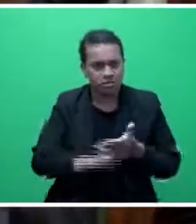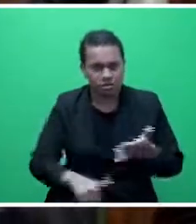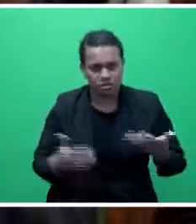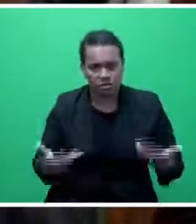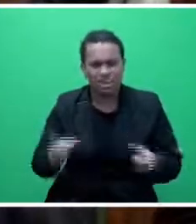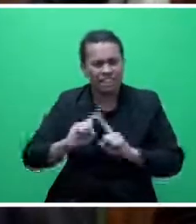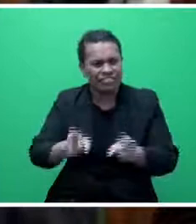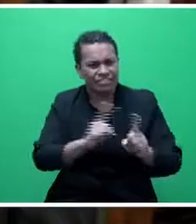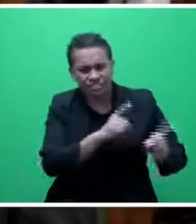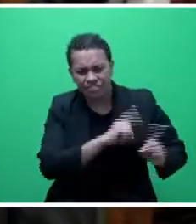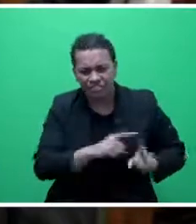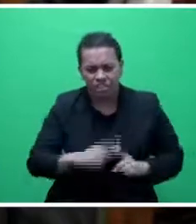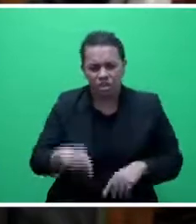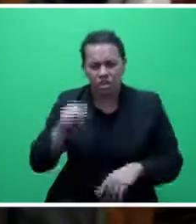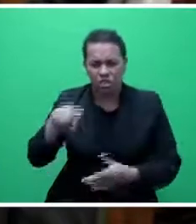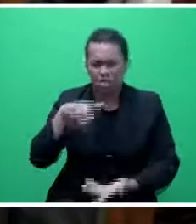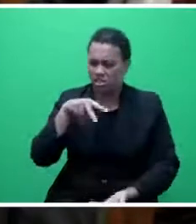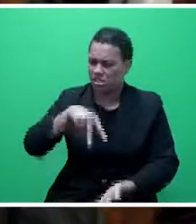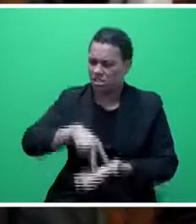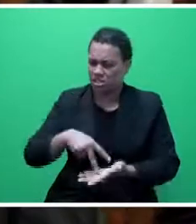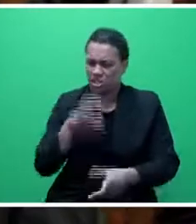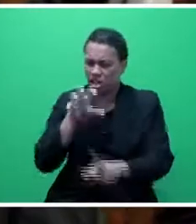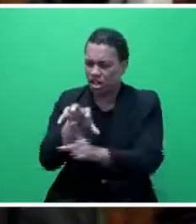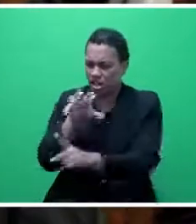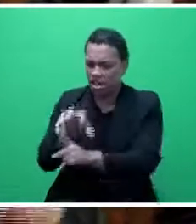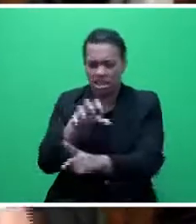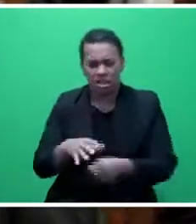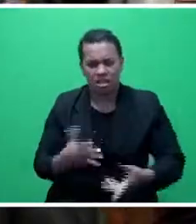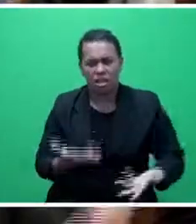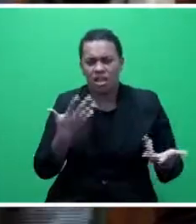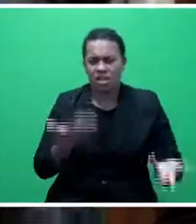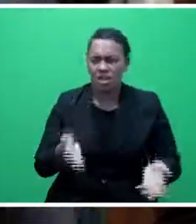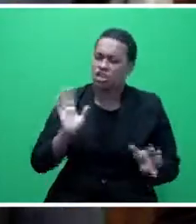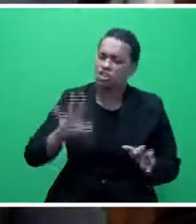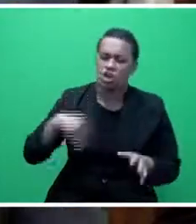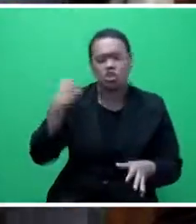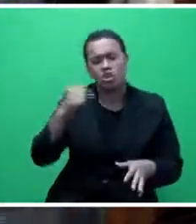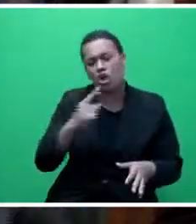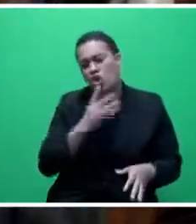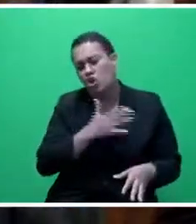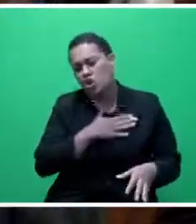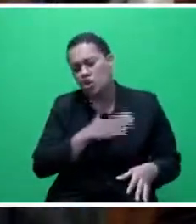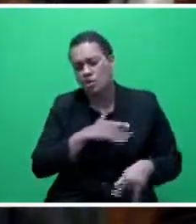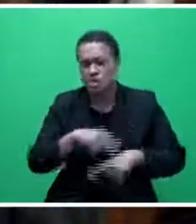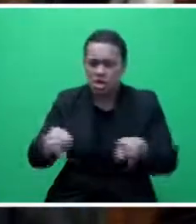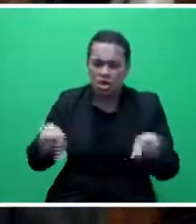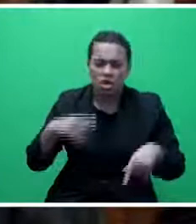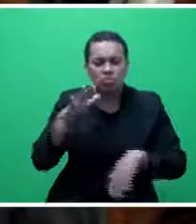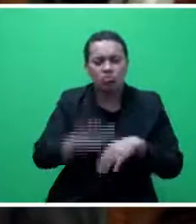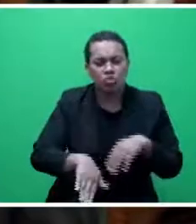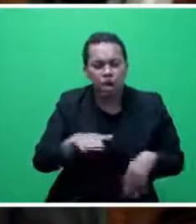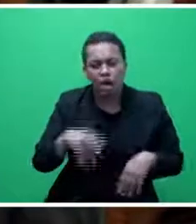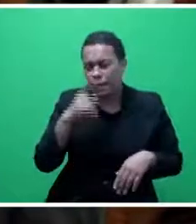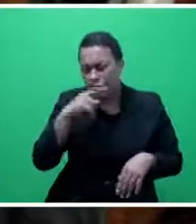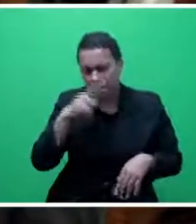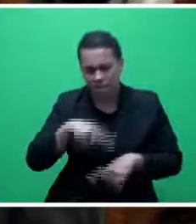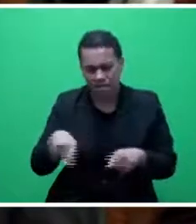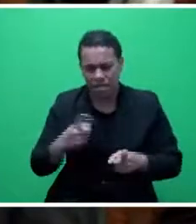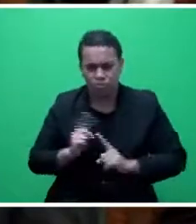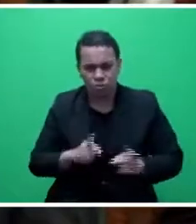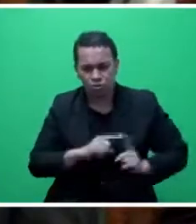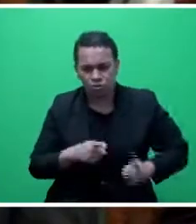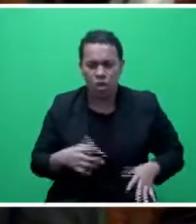here and pontificate and say that they're concerned about the poor people as if the poor people only are in rags and only eat some basic